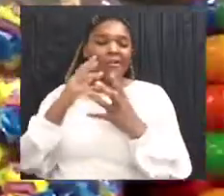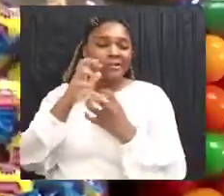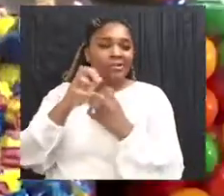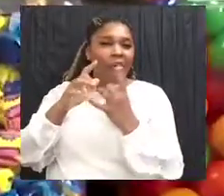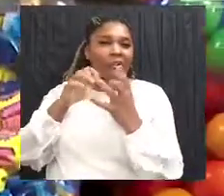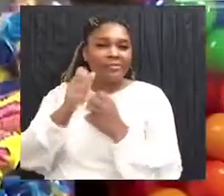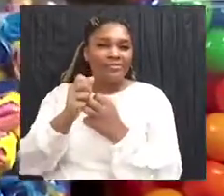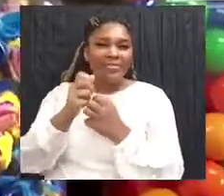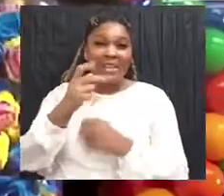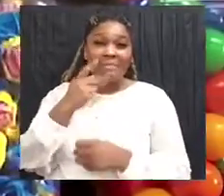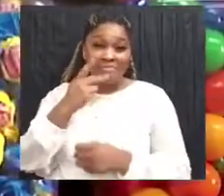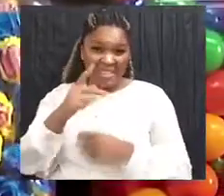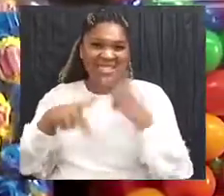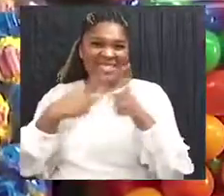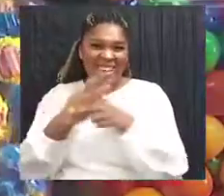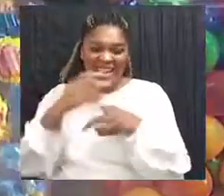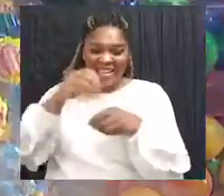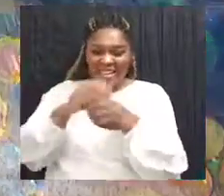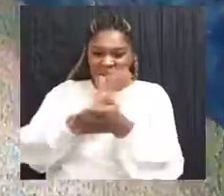in the twist wrap.